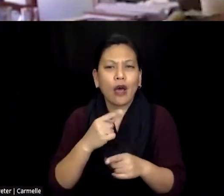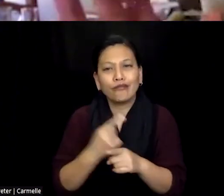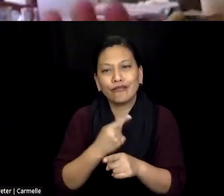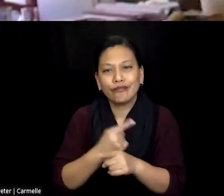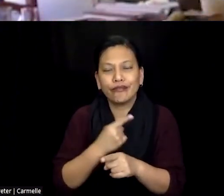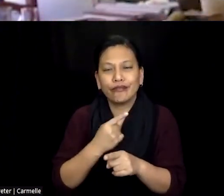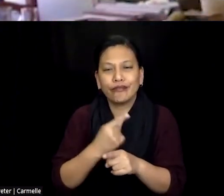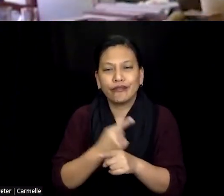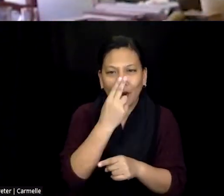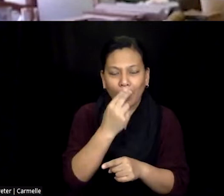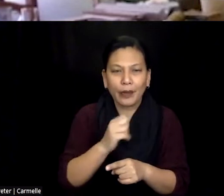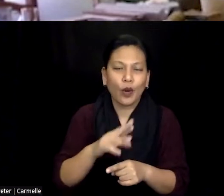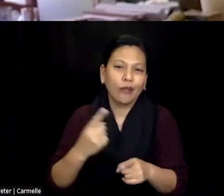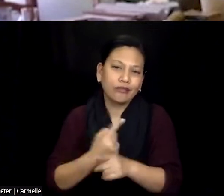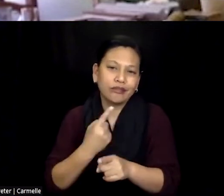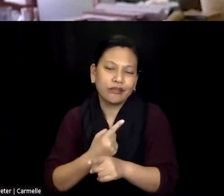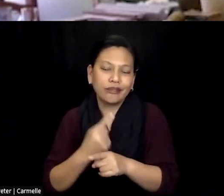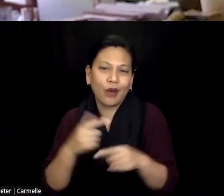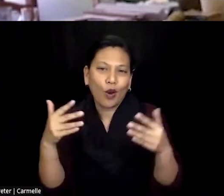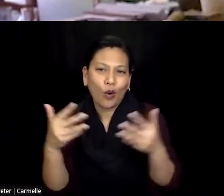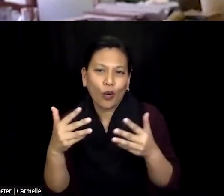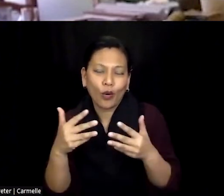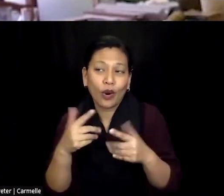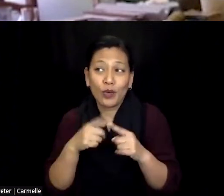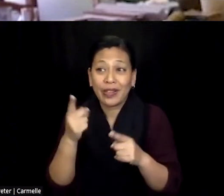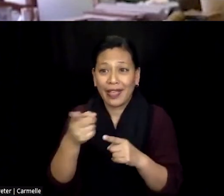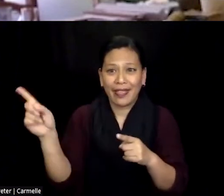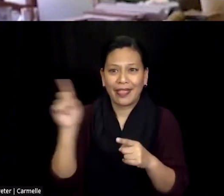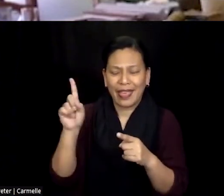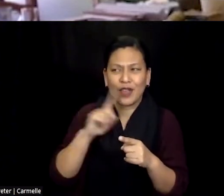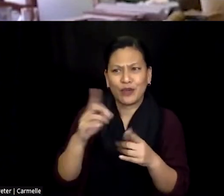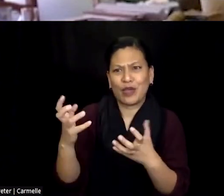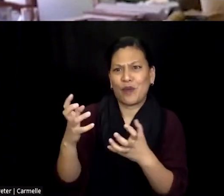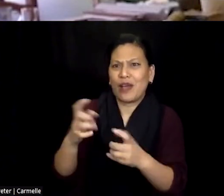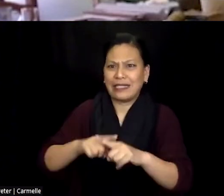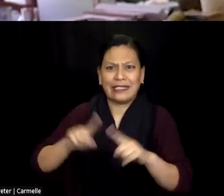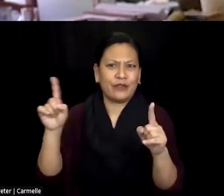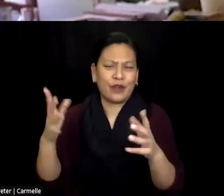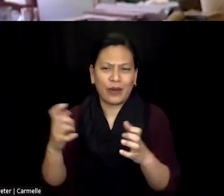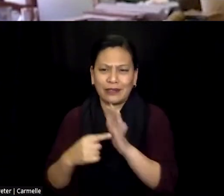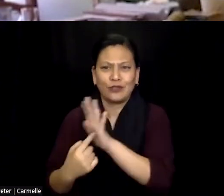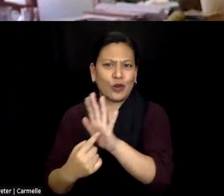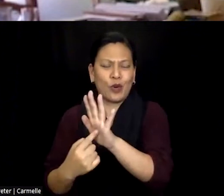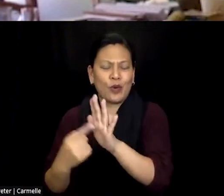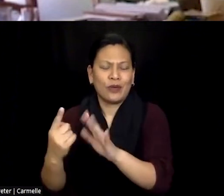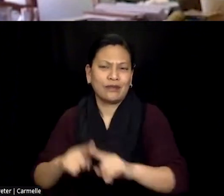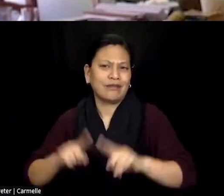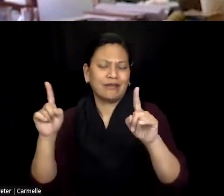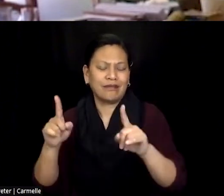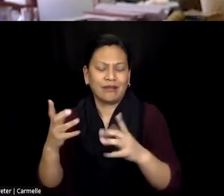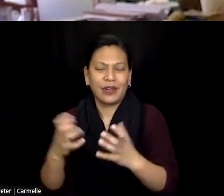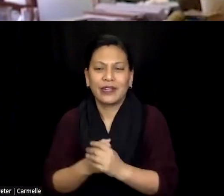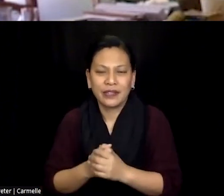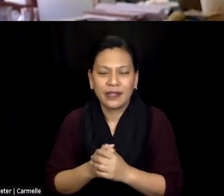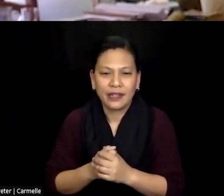mediocre comedies or mediocre horror or whatever. They actually, you know, these are perverts that run the companies, which is a good thing. So I think